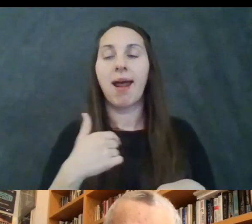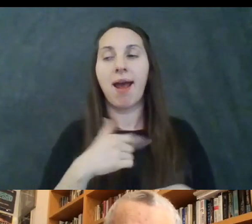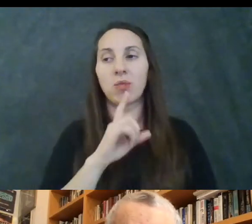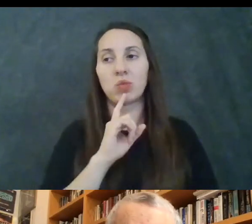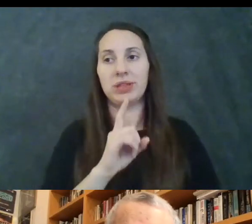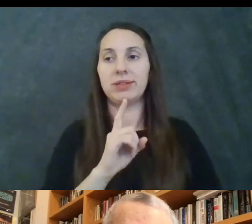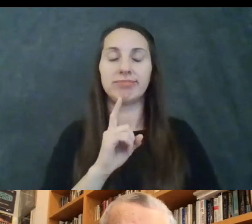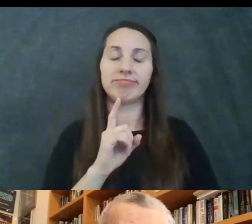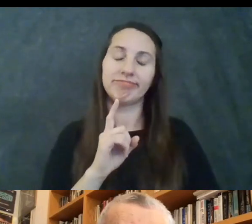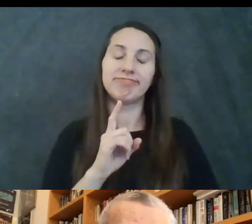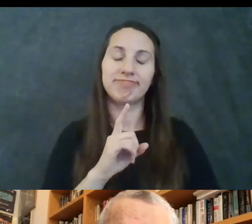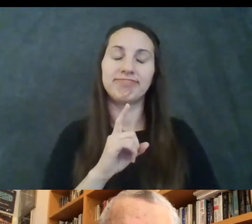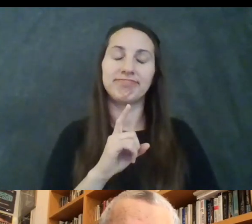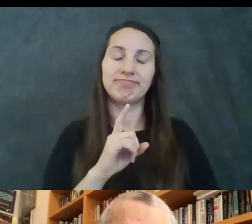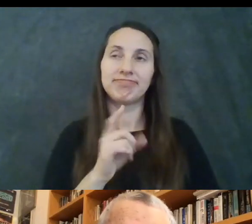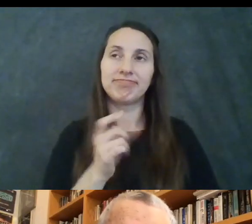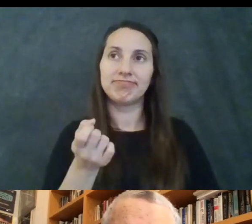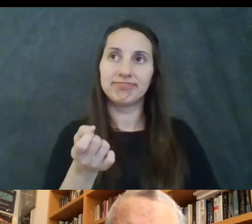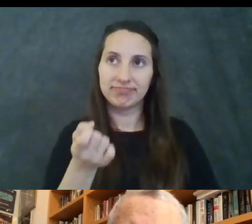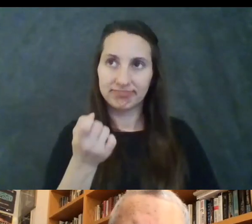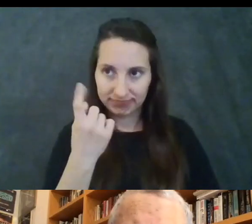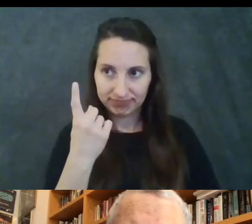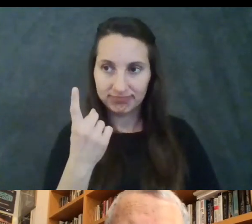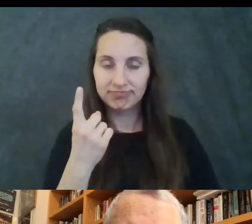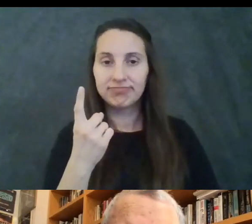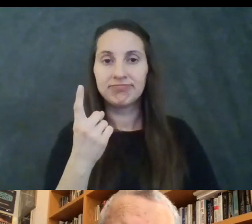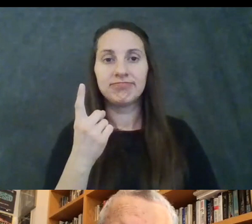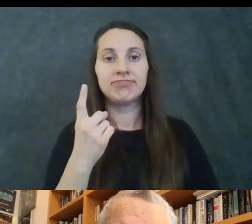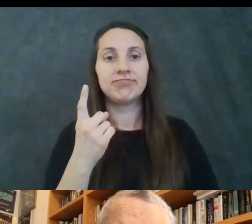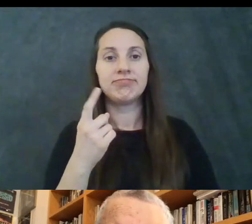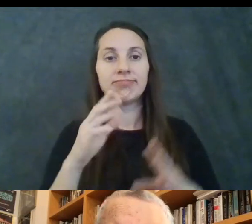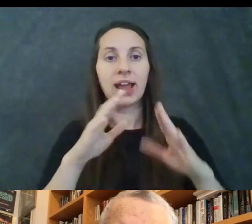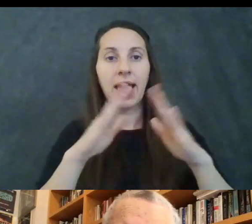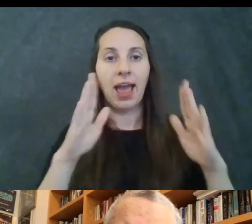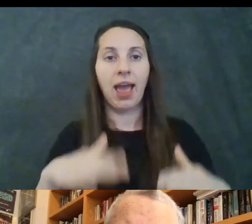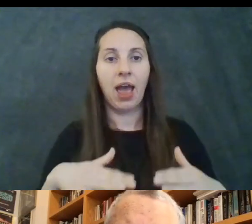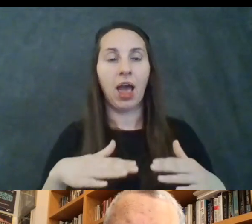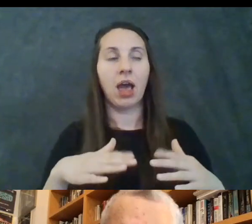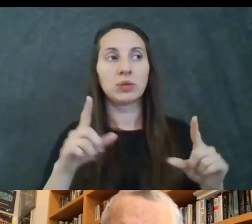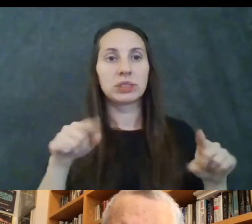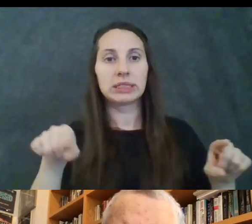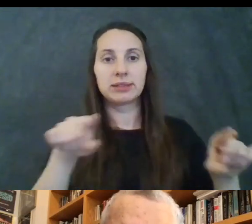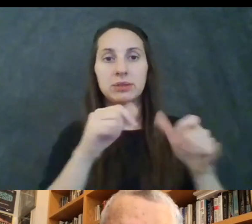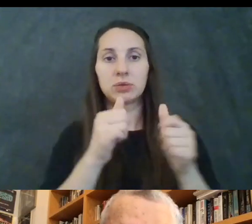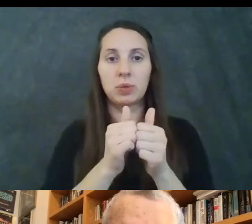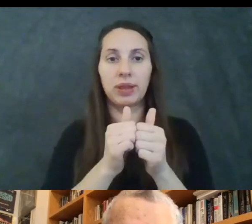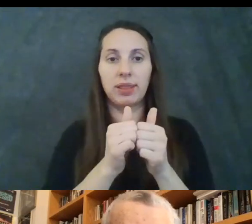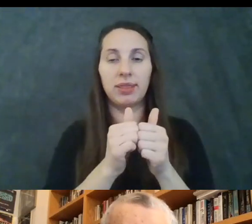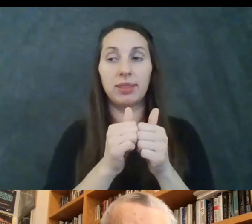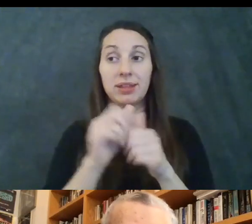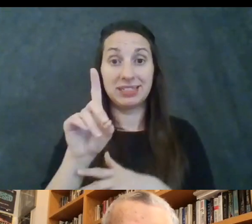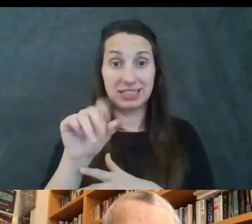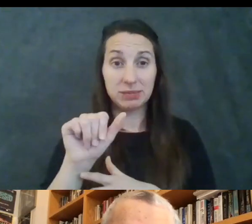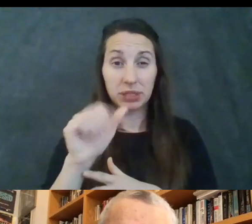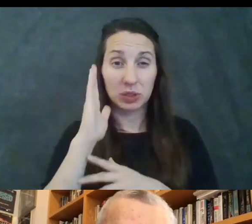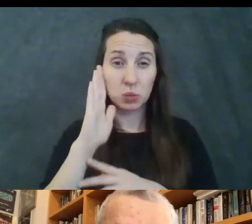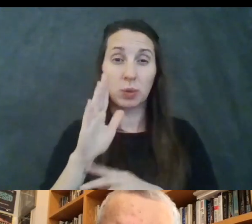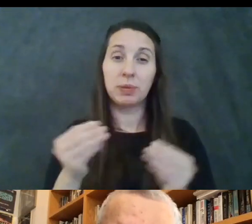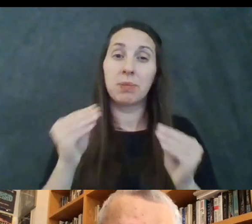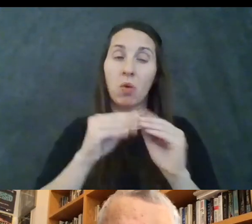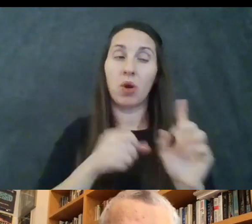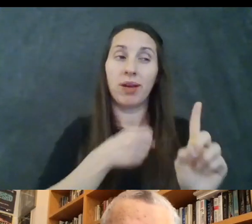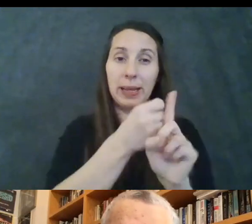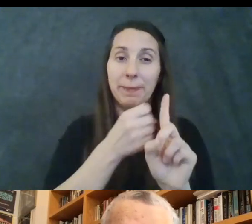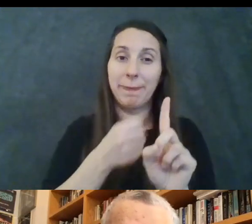that households are with disabilities are going to be much more impacted. And are going to be